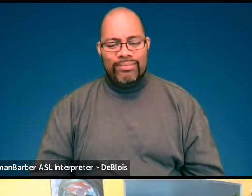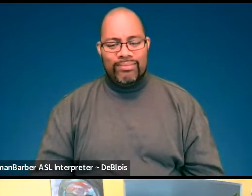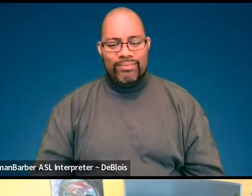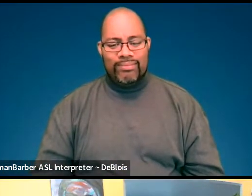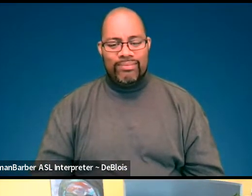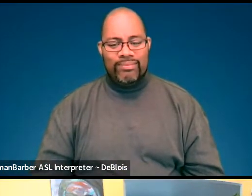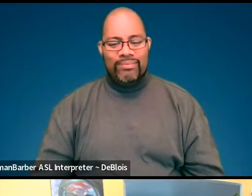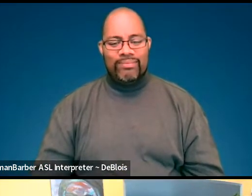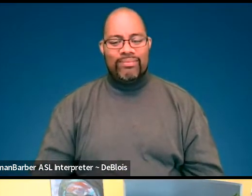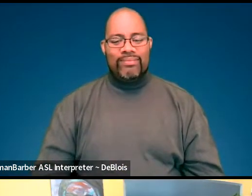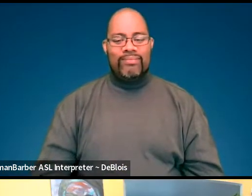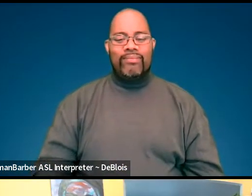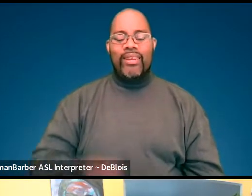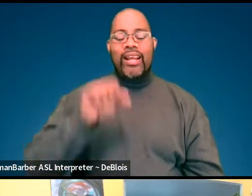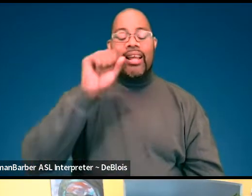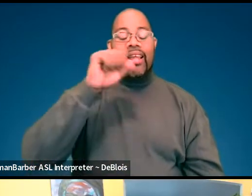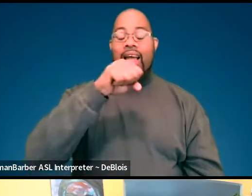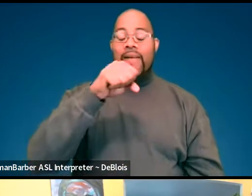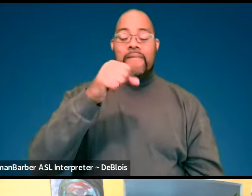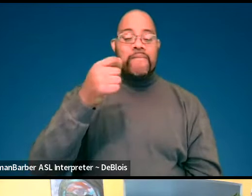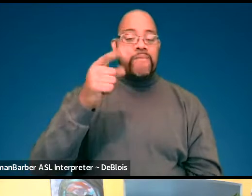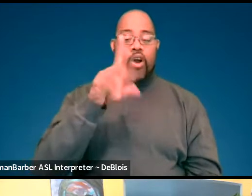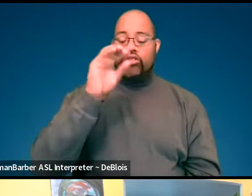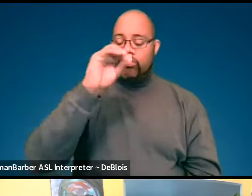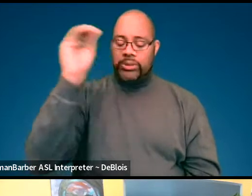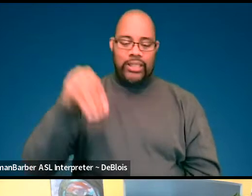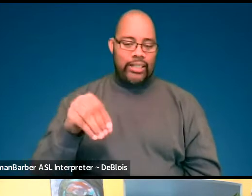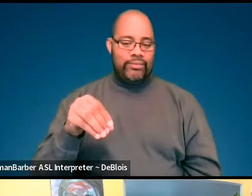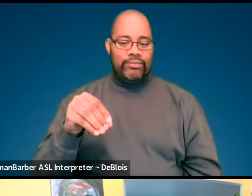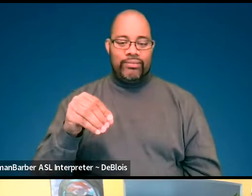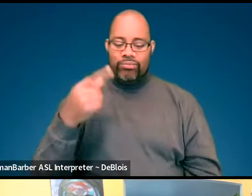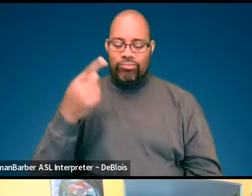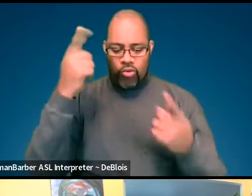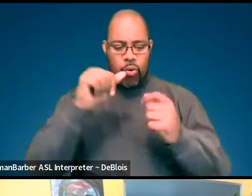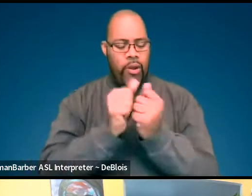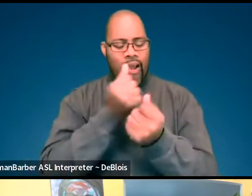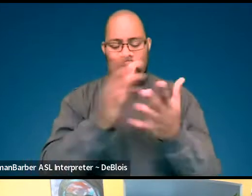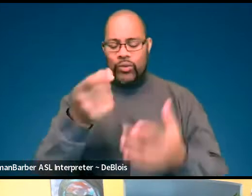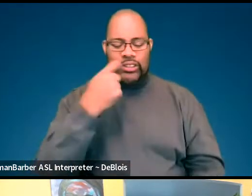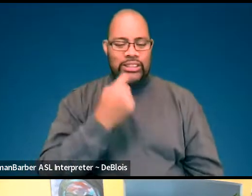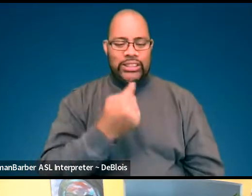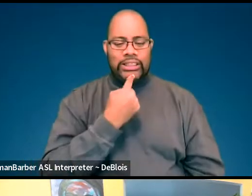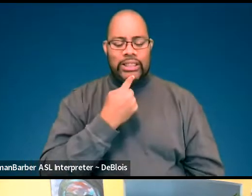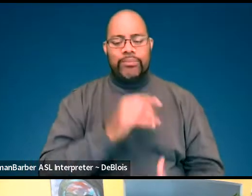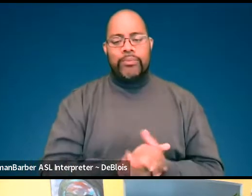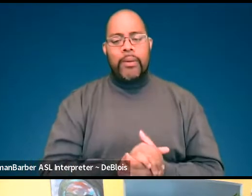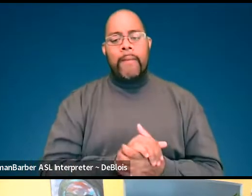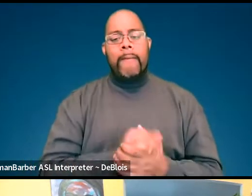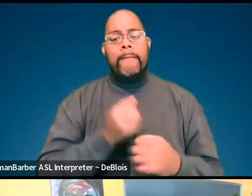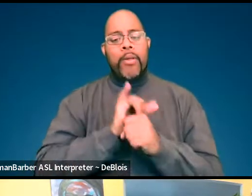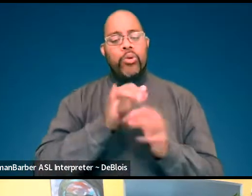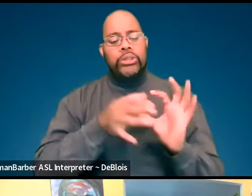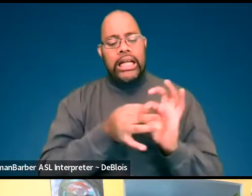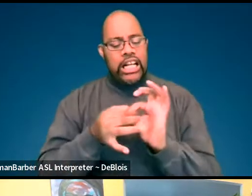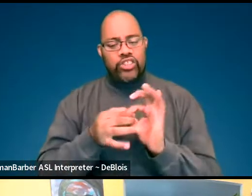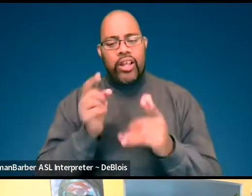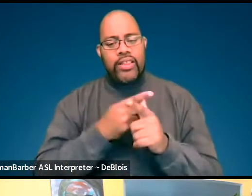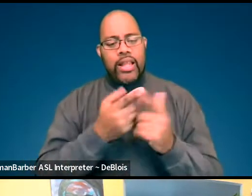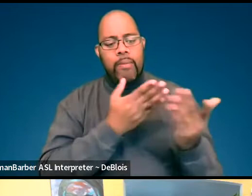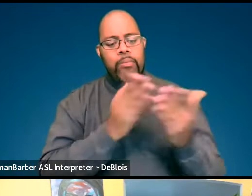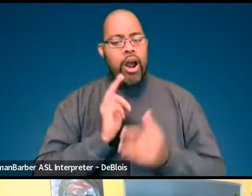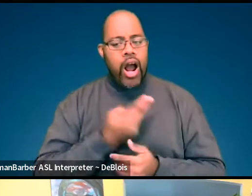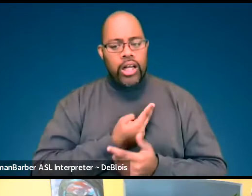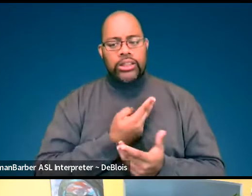Right, like that, yeah, 100% agree with all that you just stated. Making those connections and then bringing us